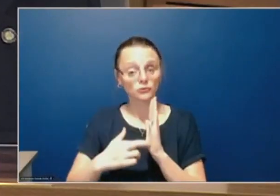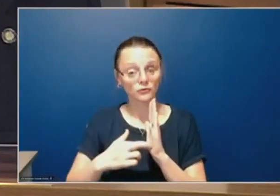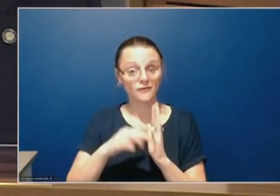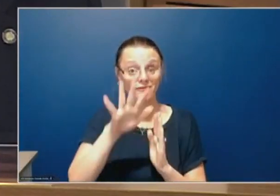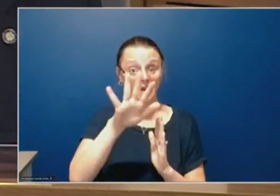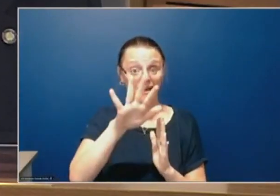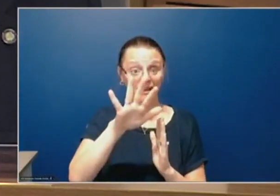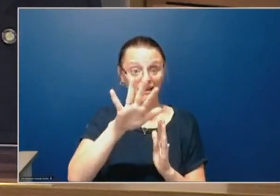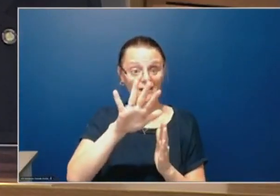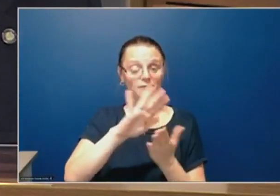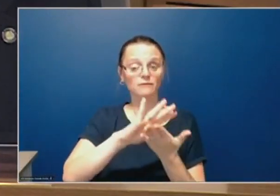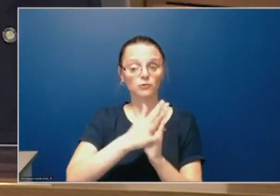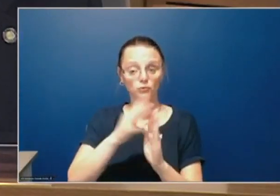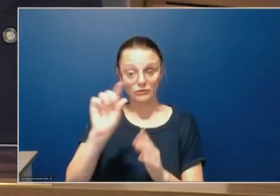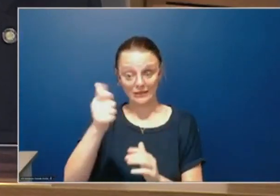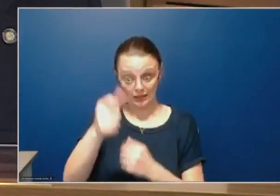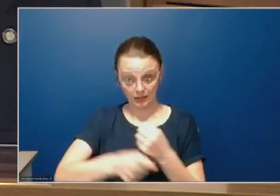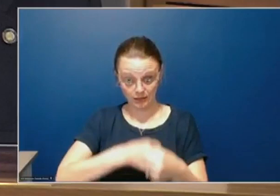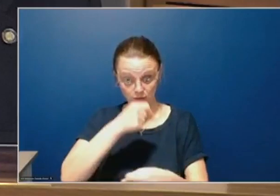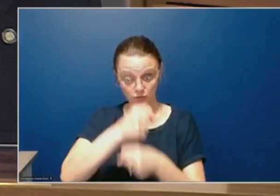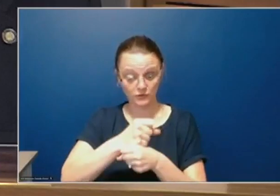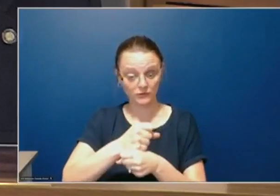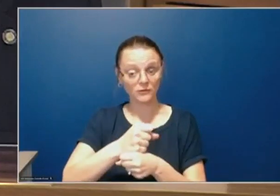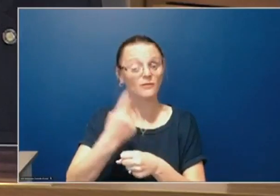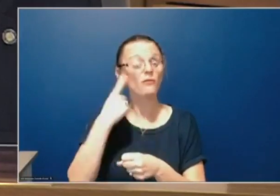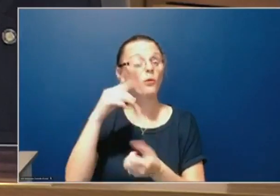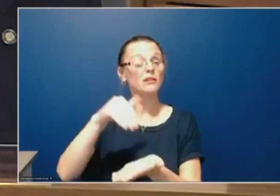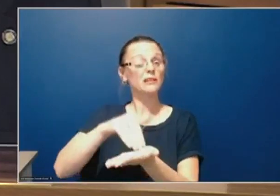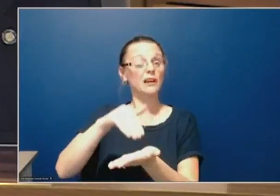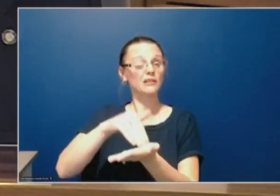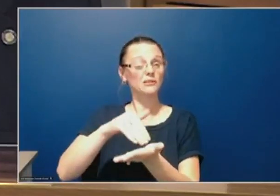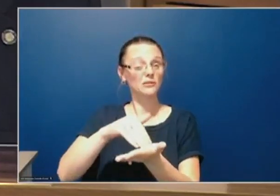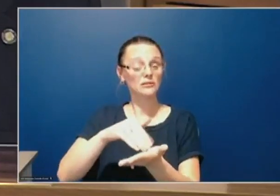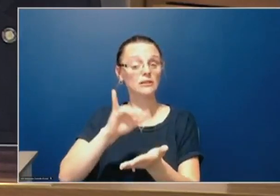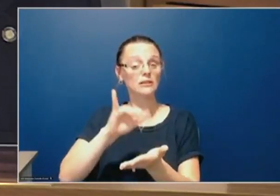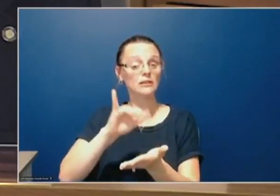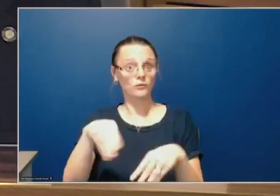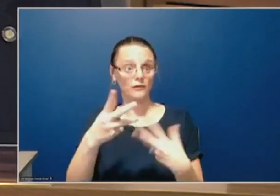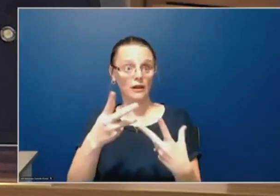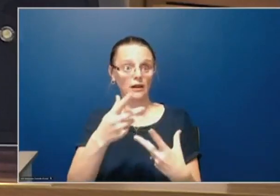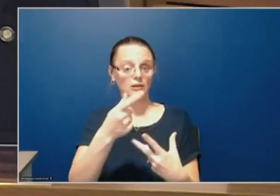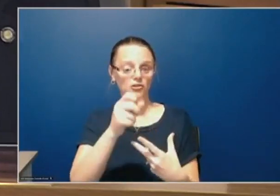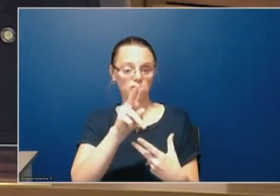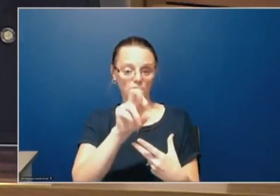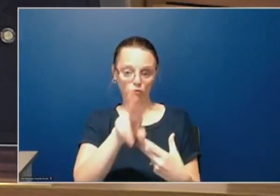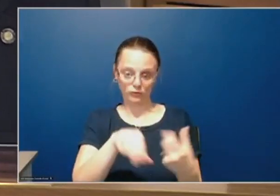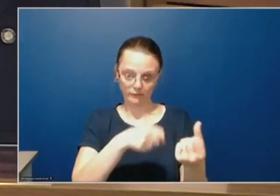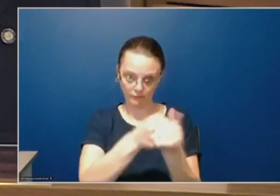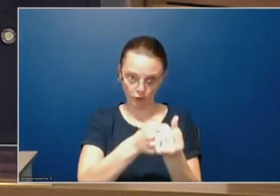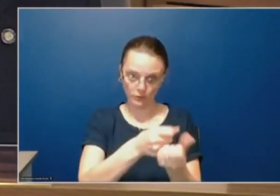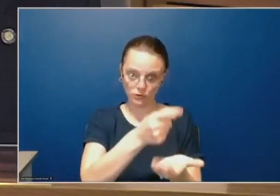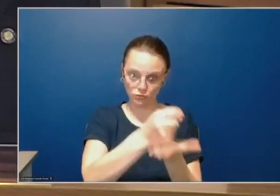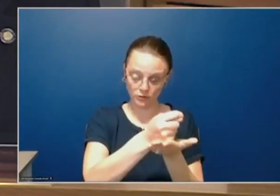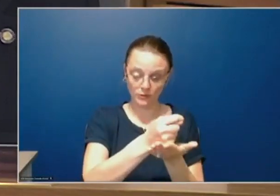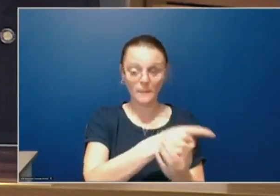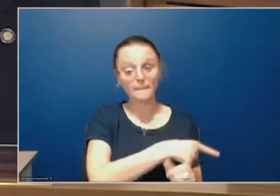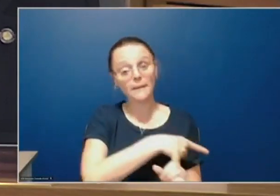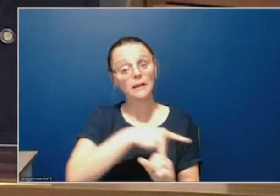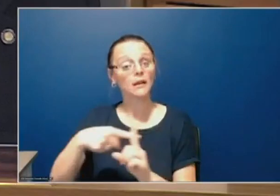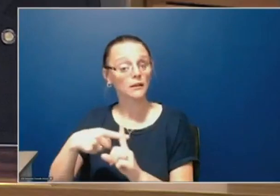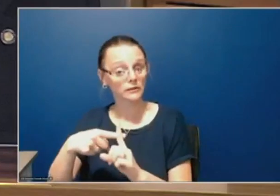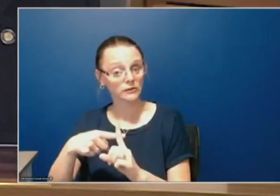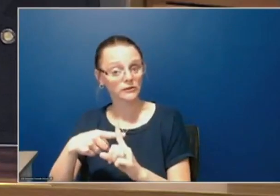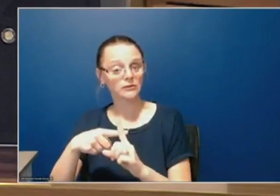years for doctors practicing gender-affirming treatments. And it also sets up a